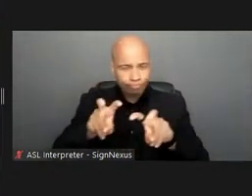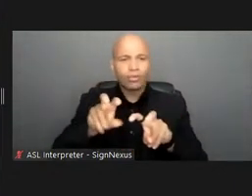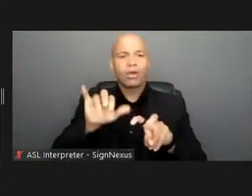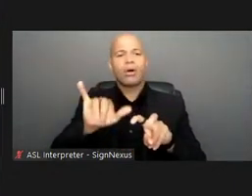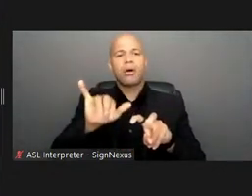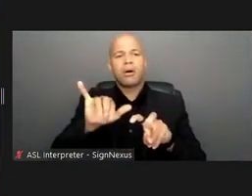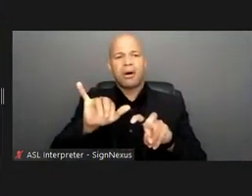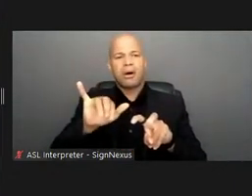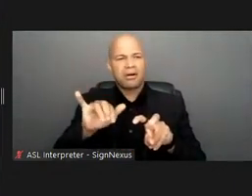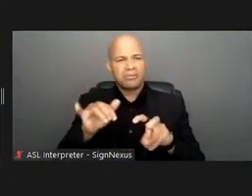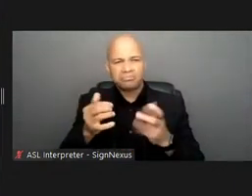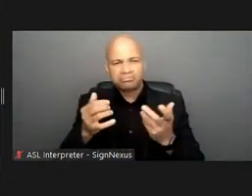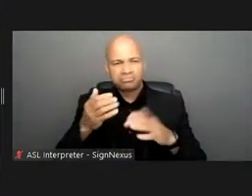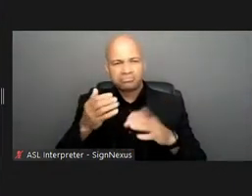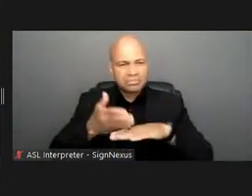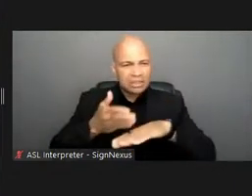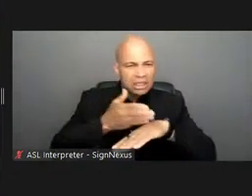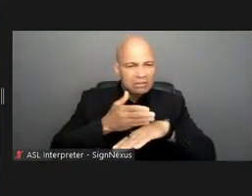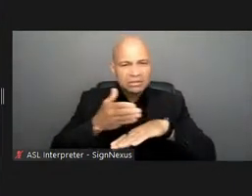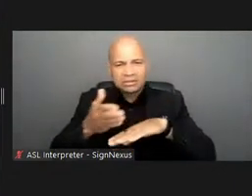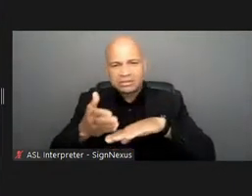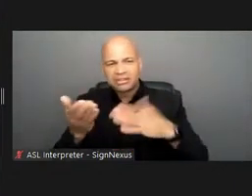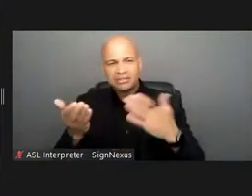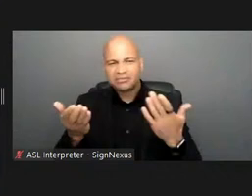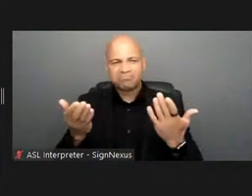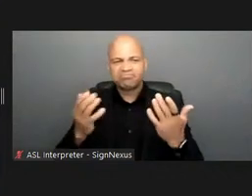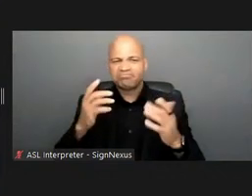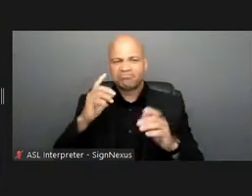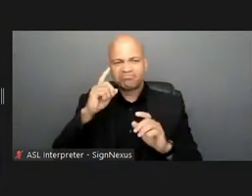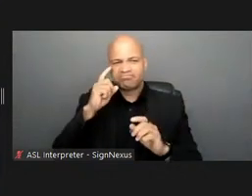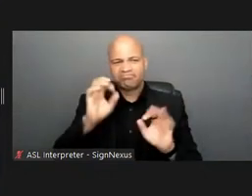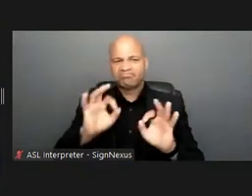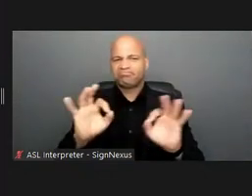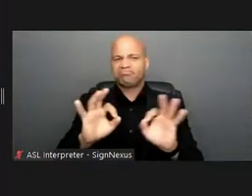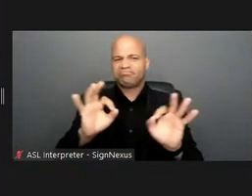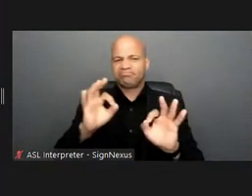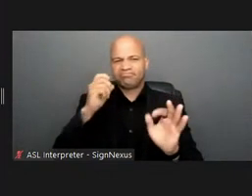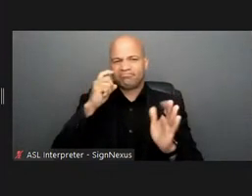increases or decreases in noise levels resulting from changes in traffic volumes